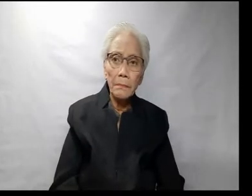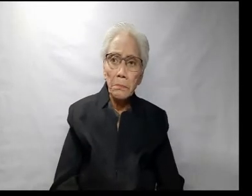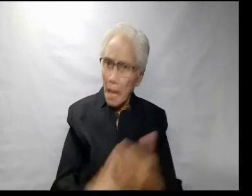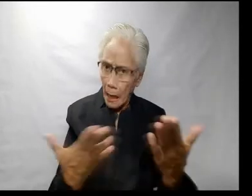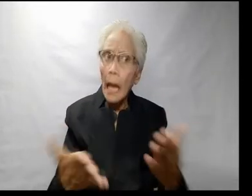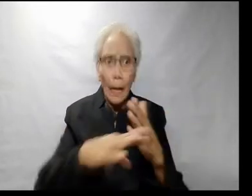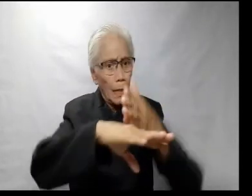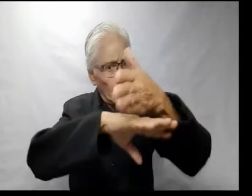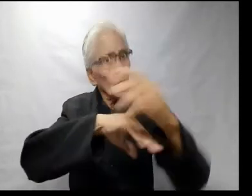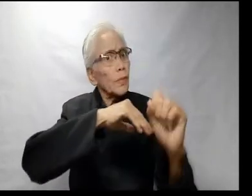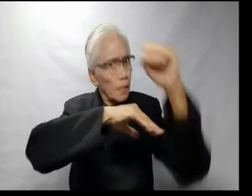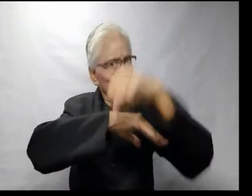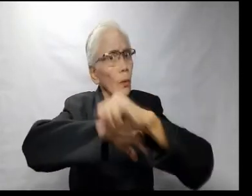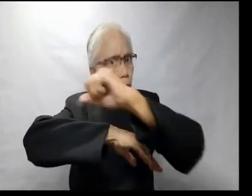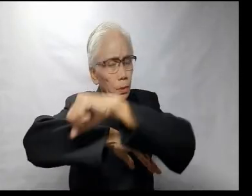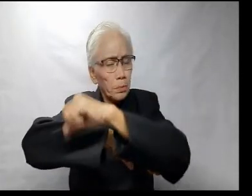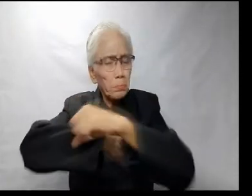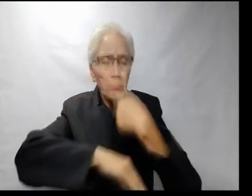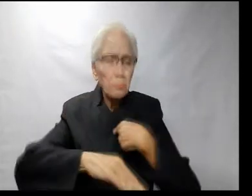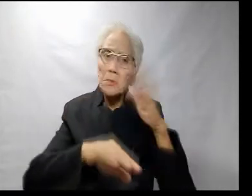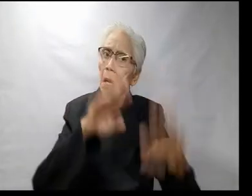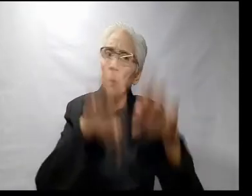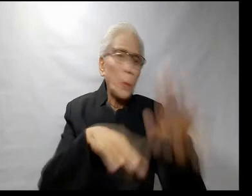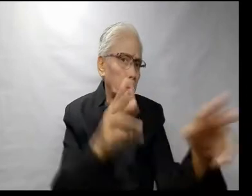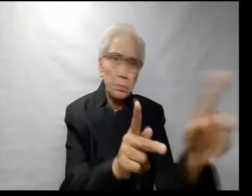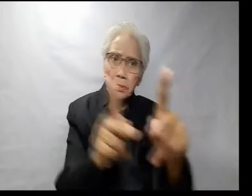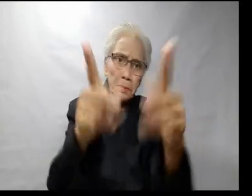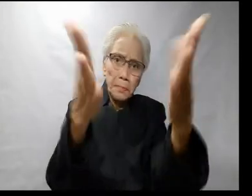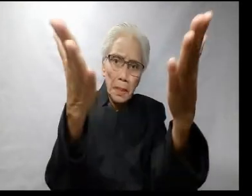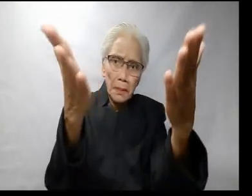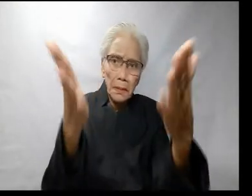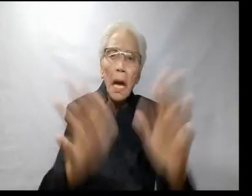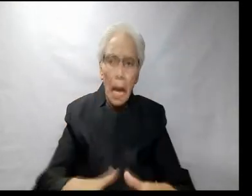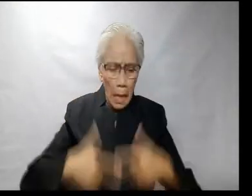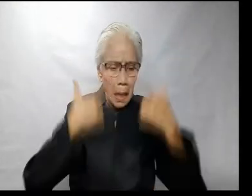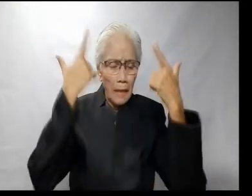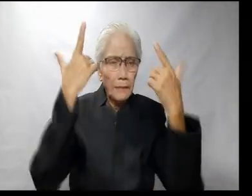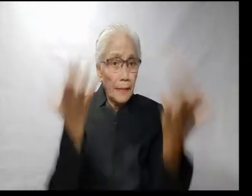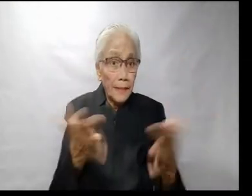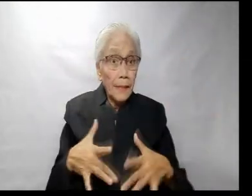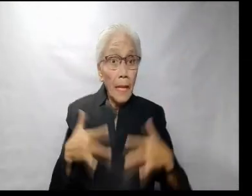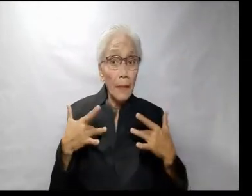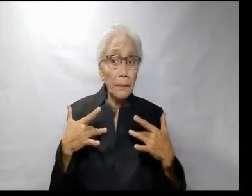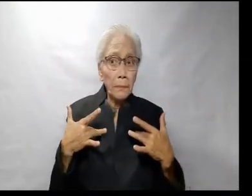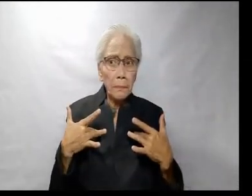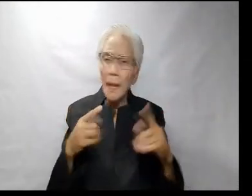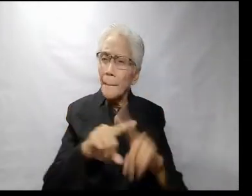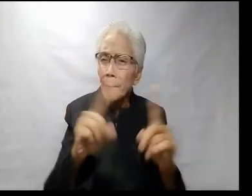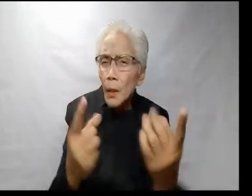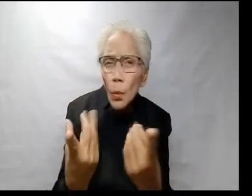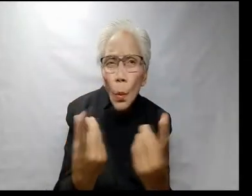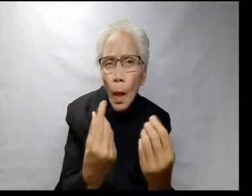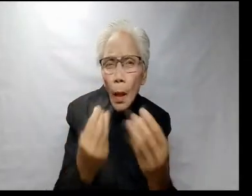I was here. I crossed this ocean. I walked this path. I